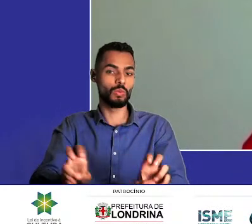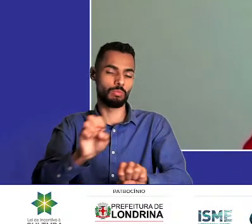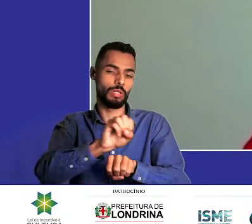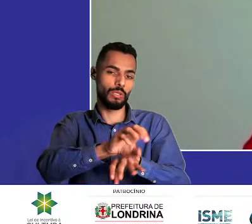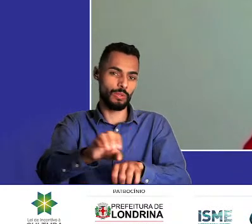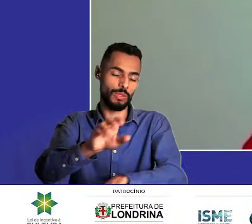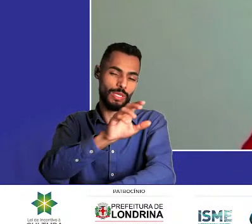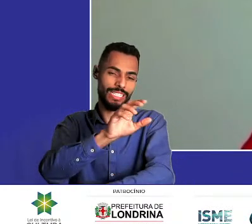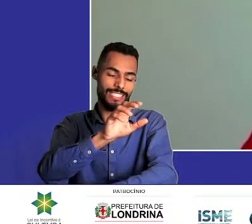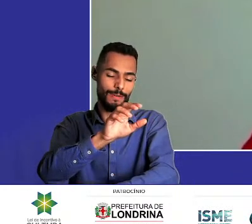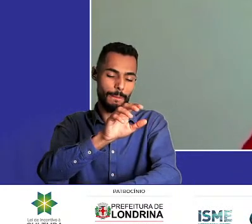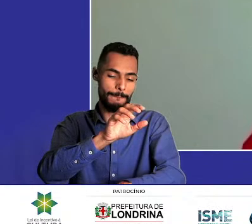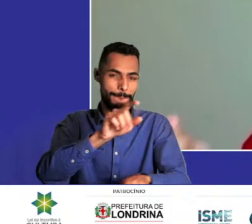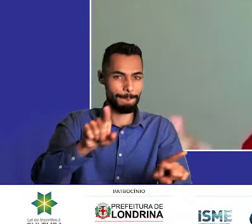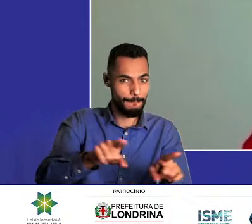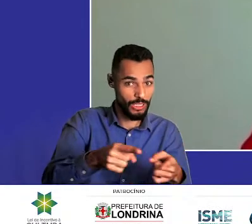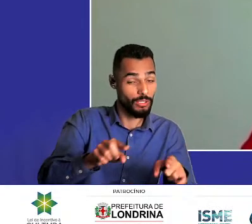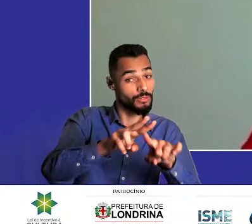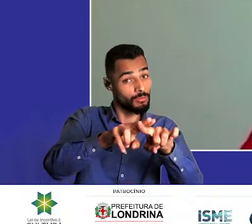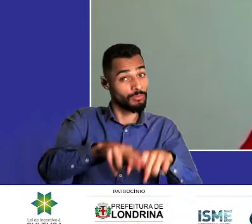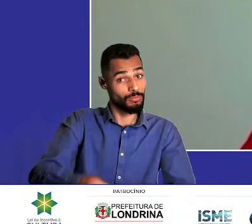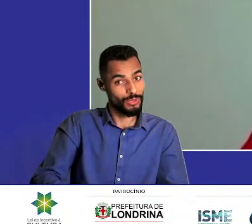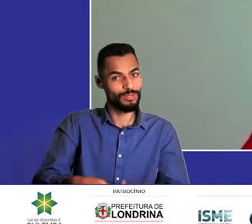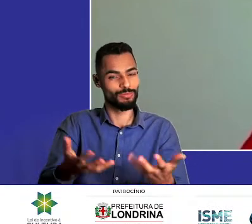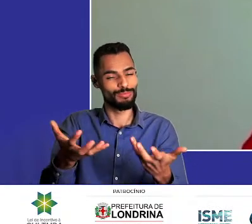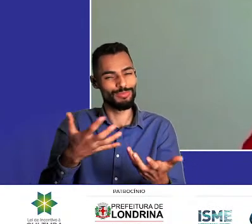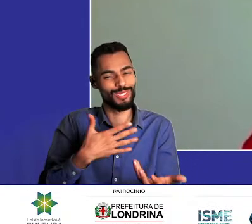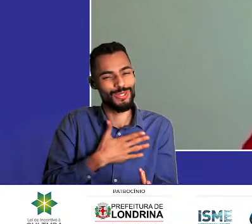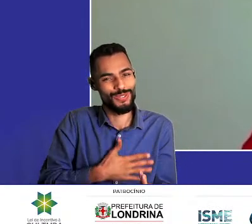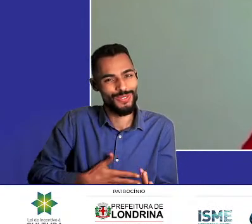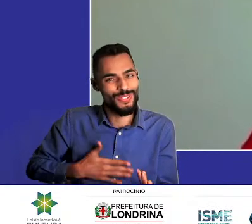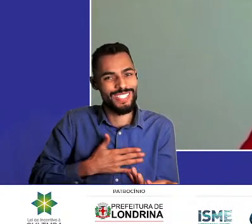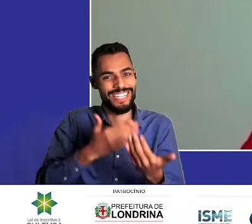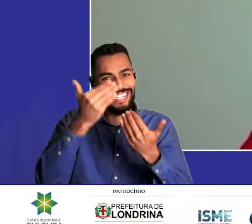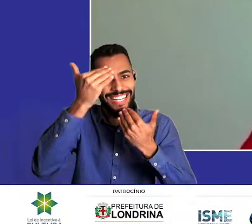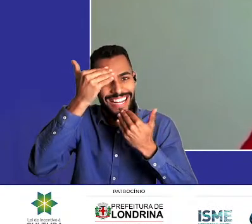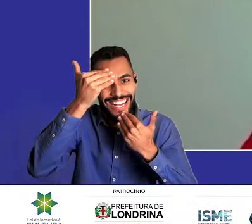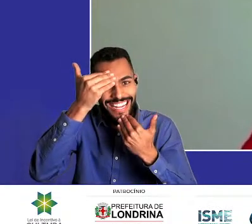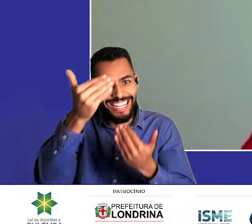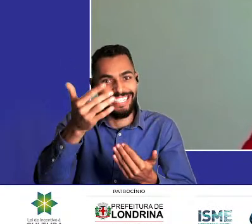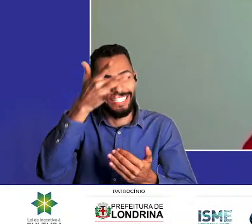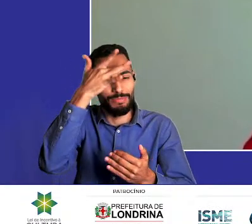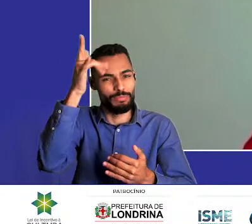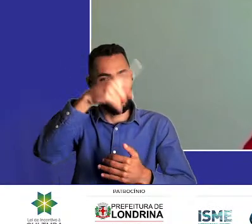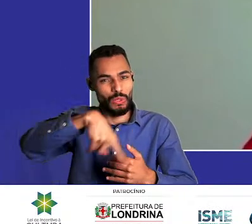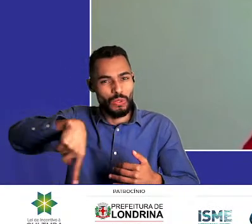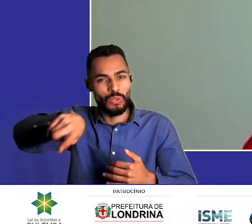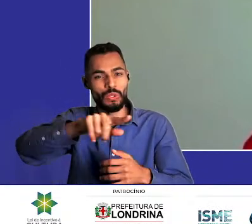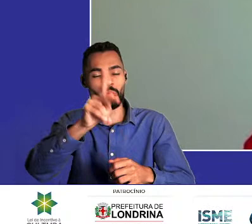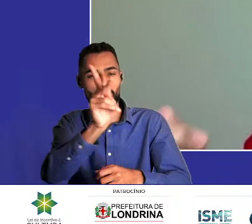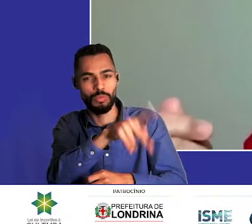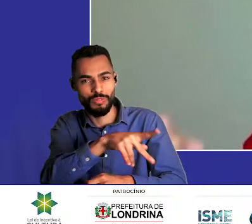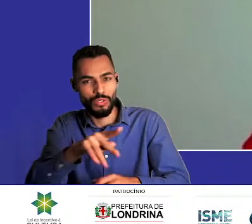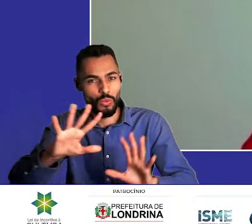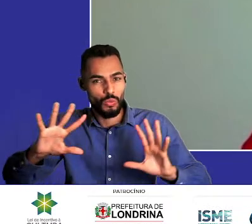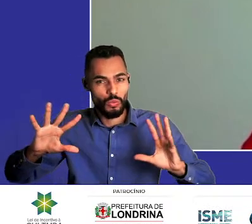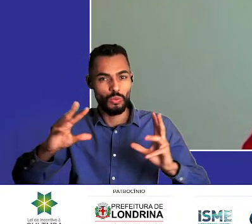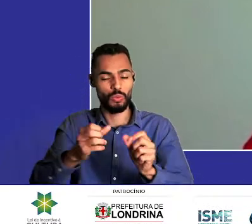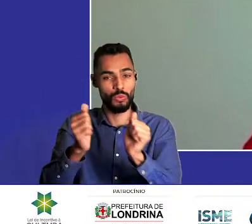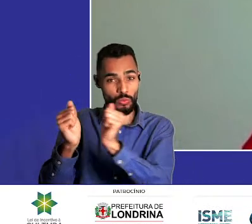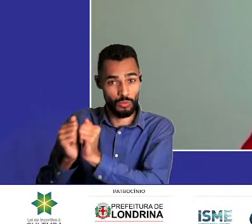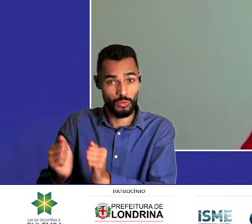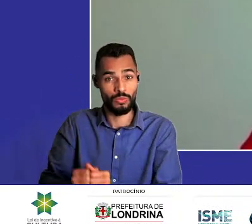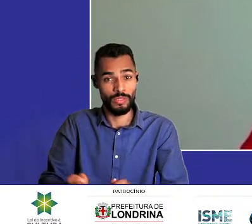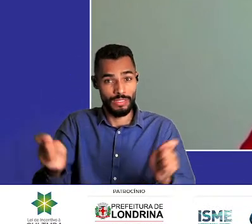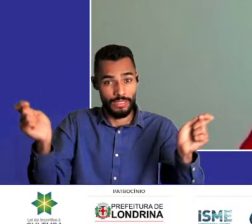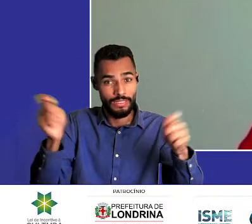I would like to thank all professors participating in this scheduled 6